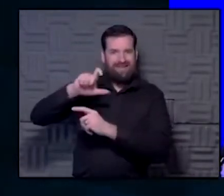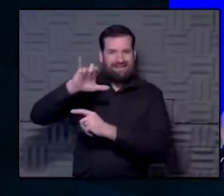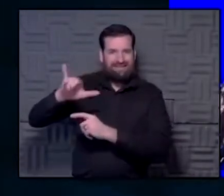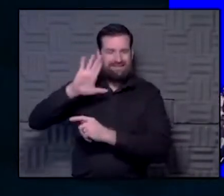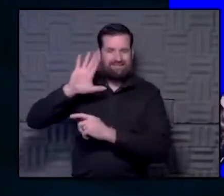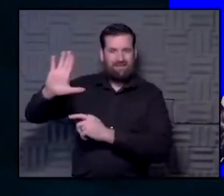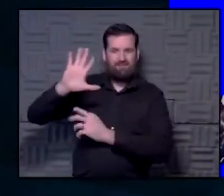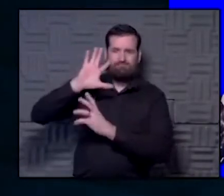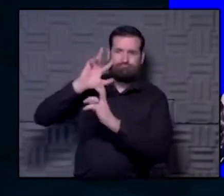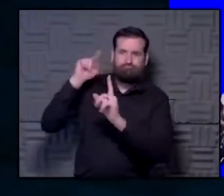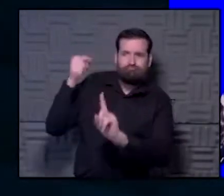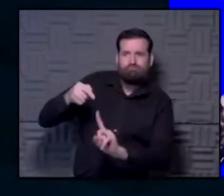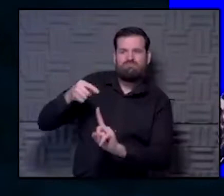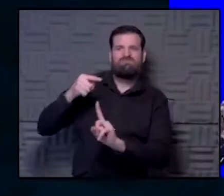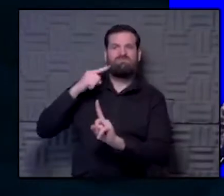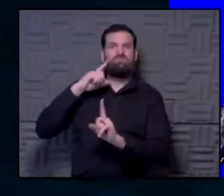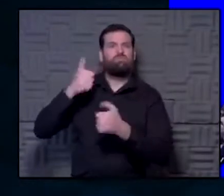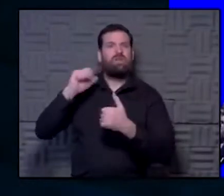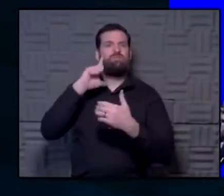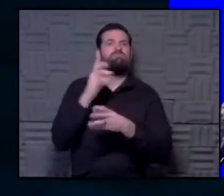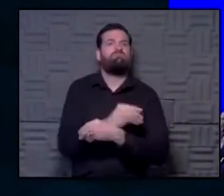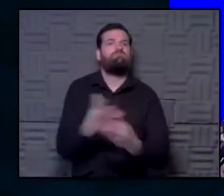what we look for, is trying to figure out,